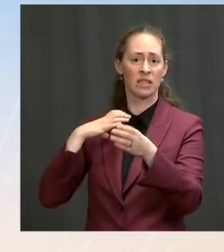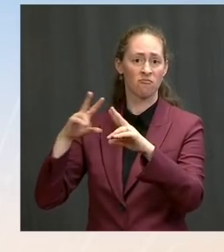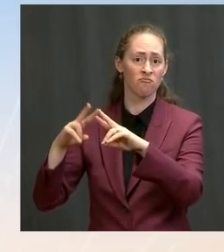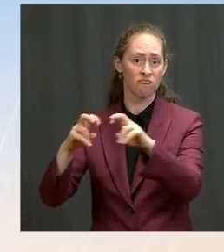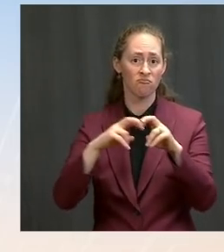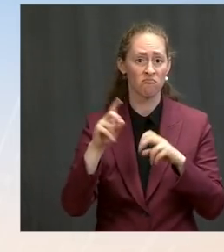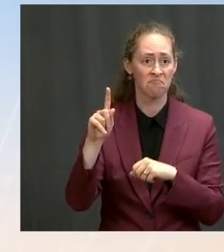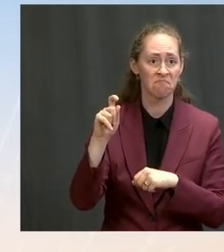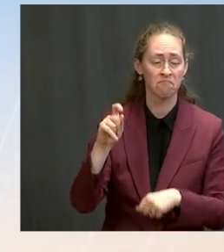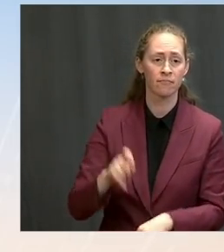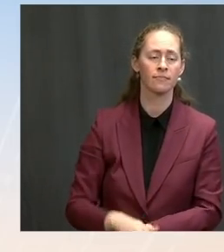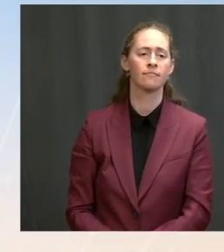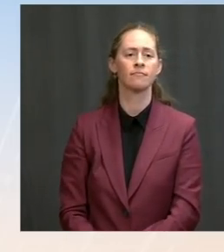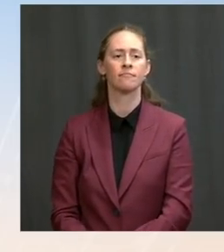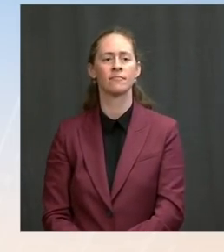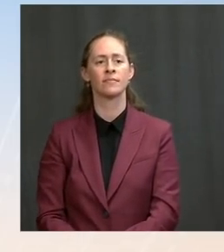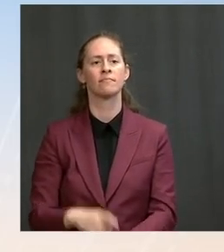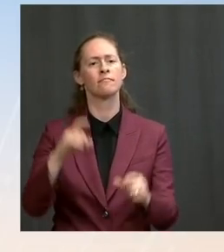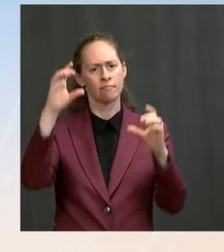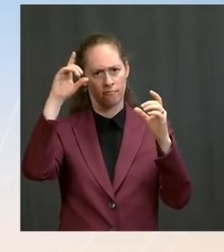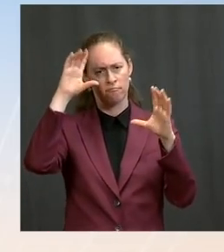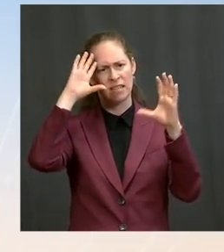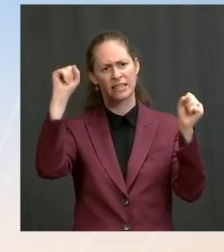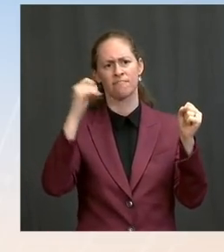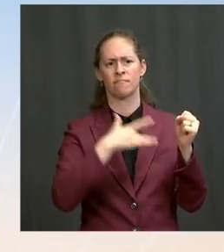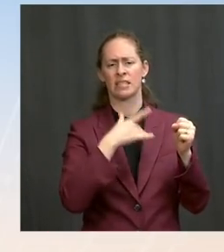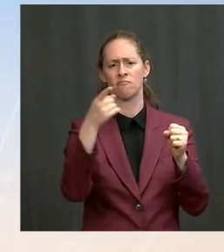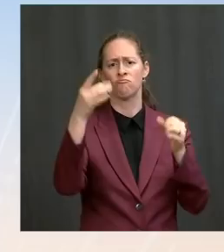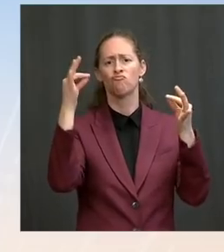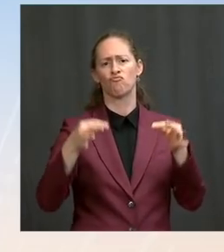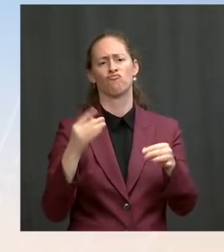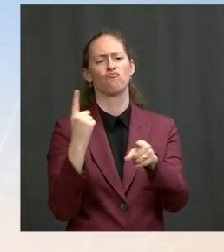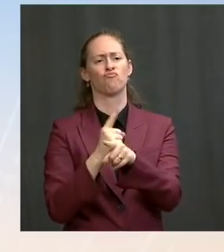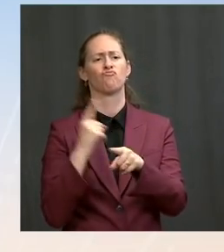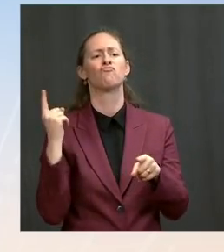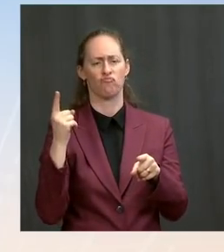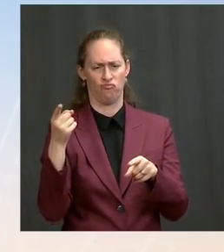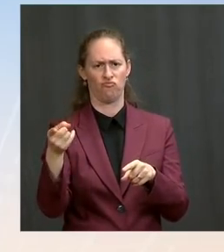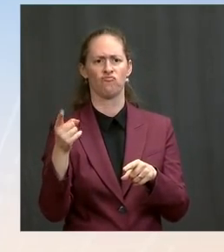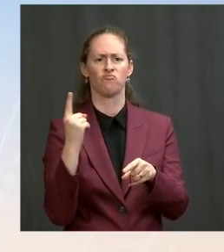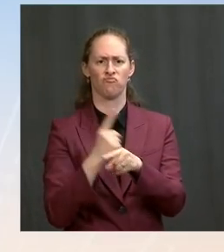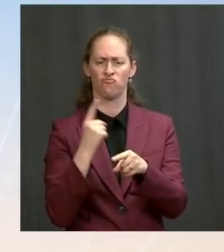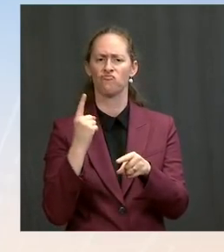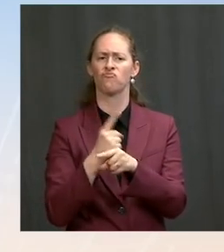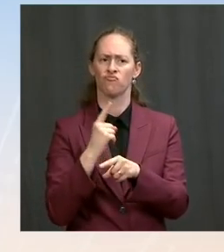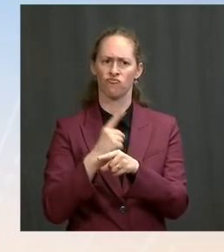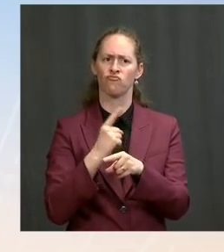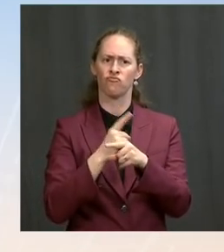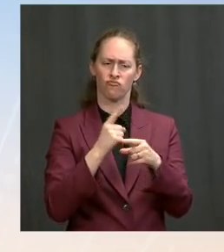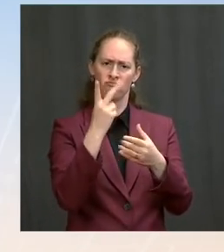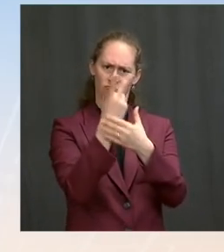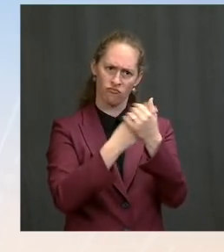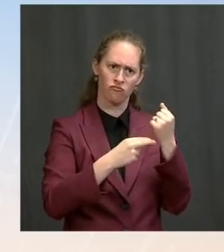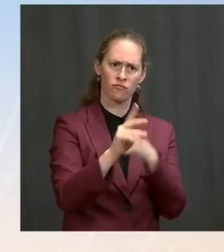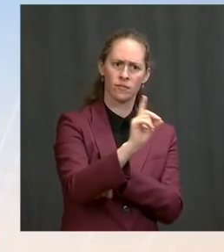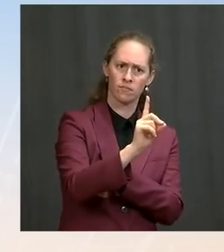acting in an appropriate manner as a follow-up to her effort to get a bipartisan commission passed, something that was blocked, as